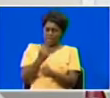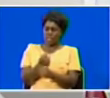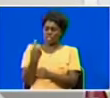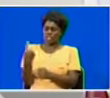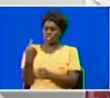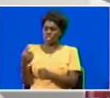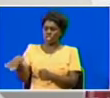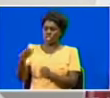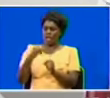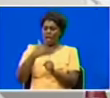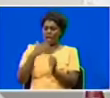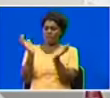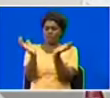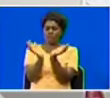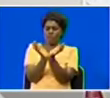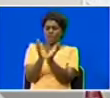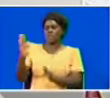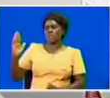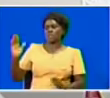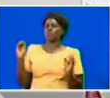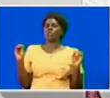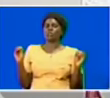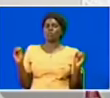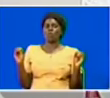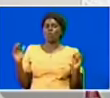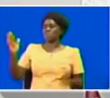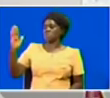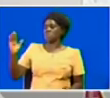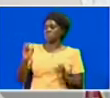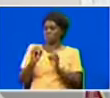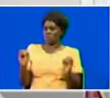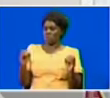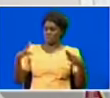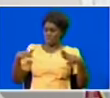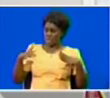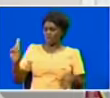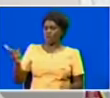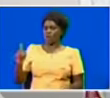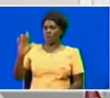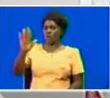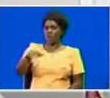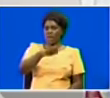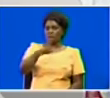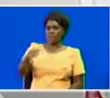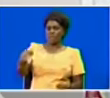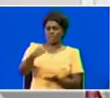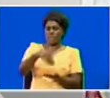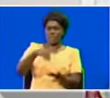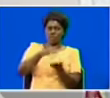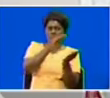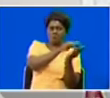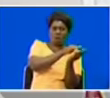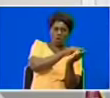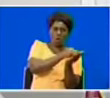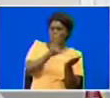field. And then insecurity. Nairobi is full of insecurity. Mm-hmm. Starehe is Nairobi. Parliament, Central Bank, Moi Avenue,